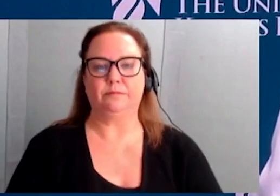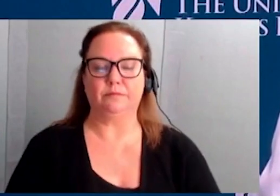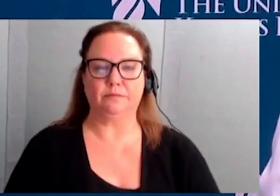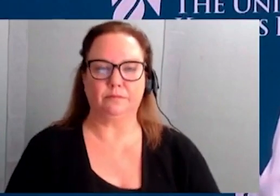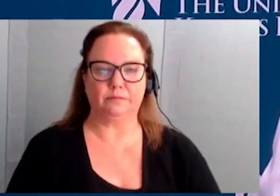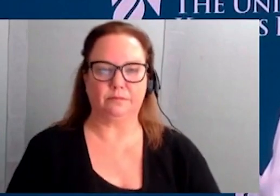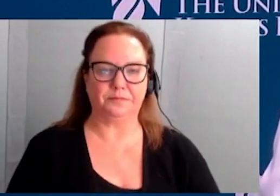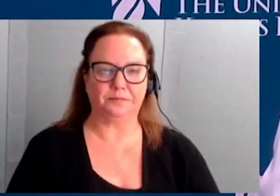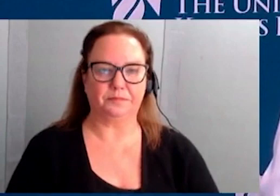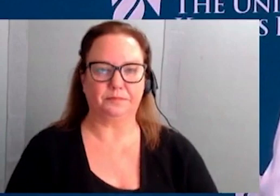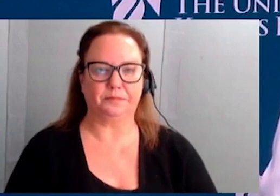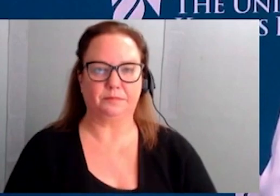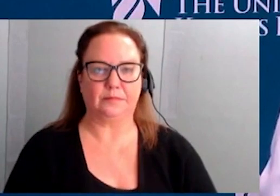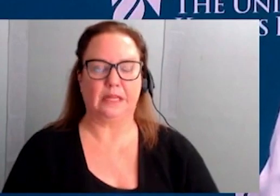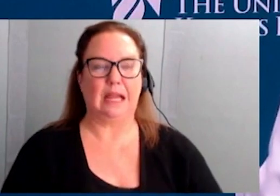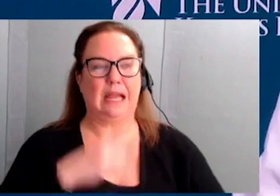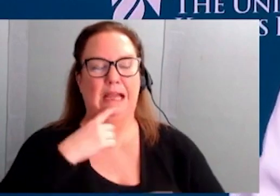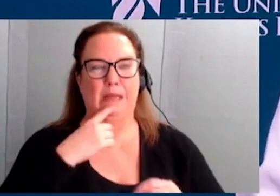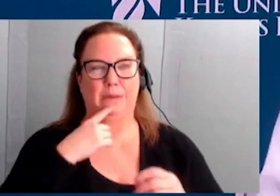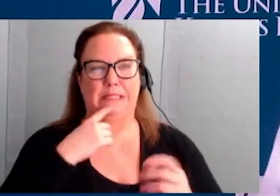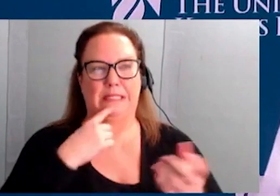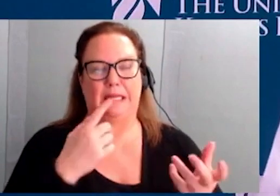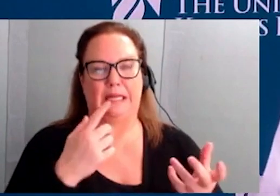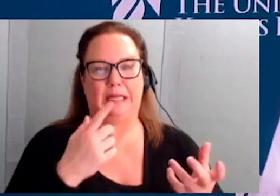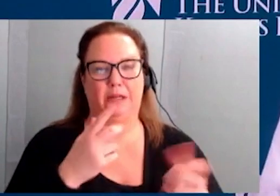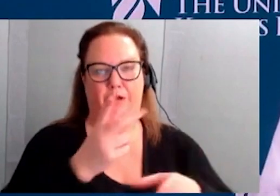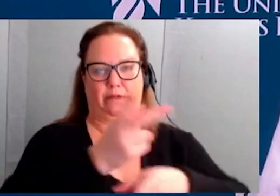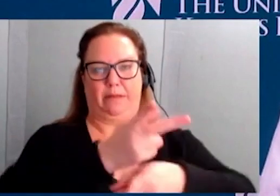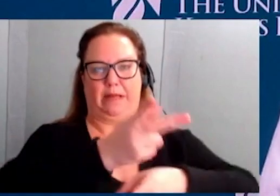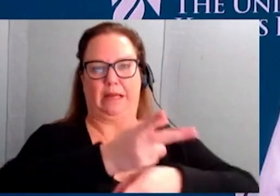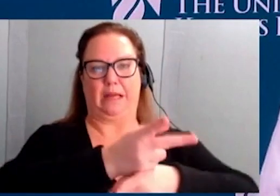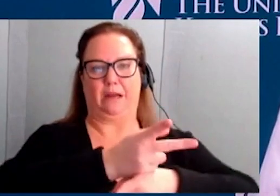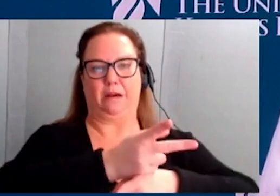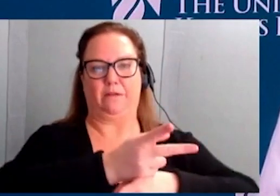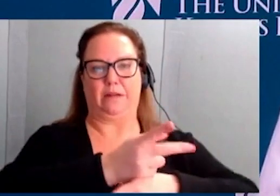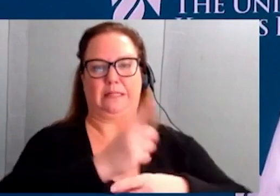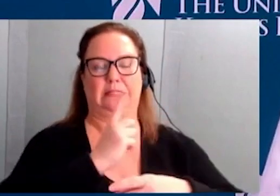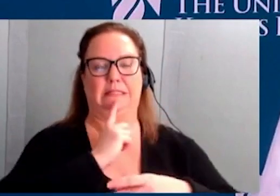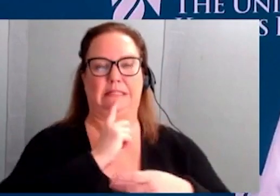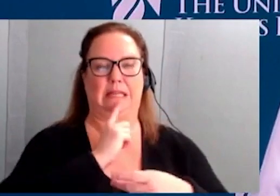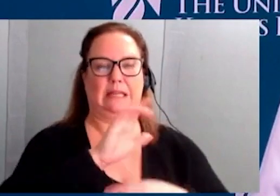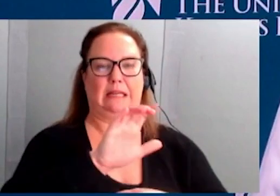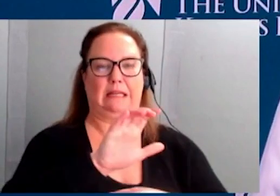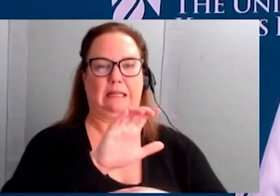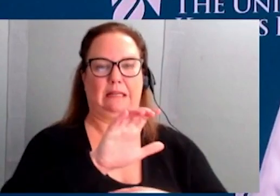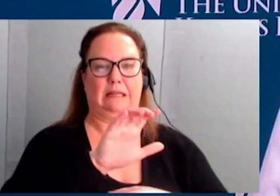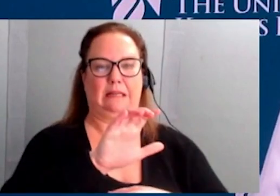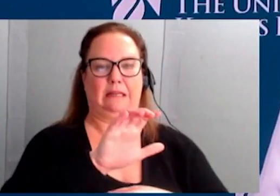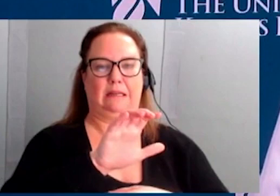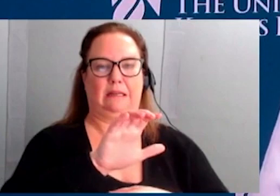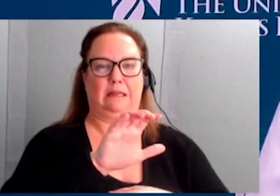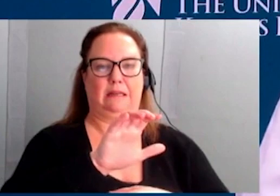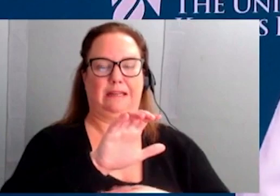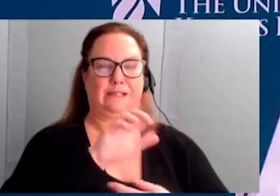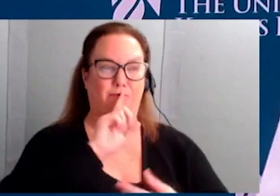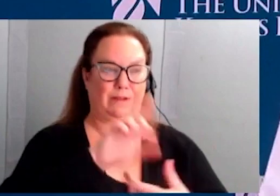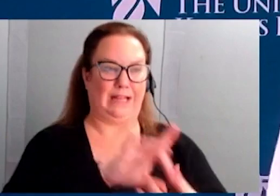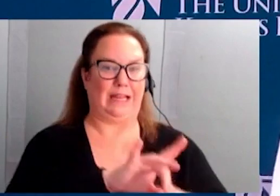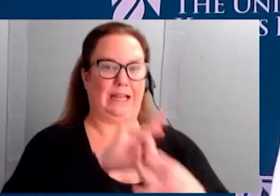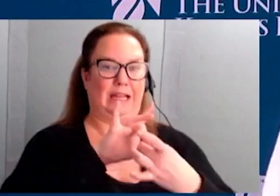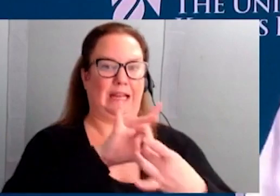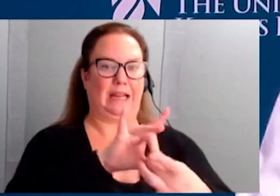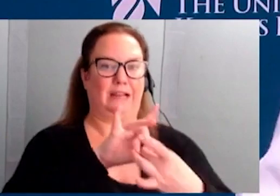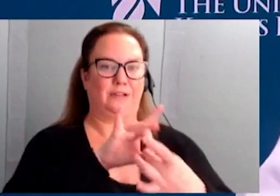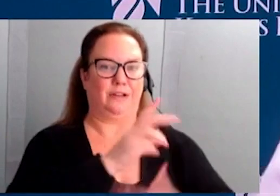you have to be careful with saying that is there a true association, and if there